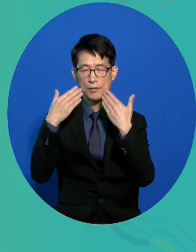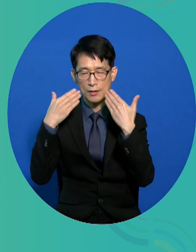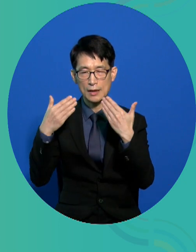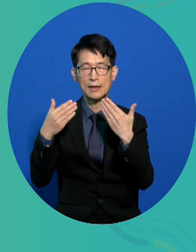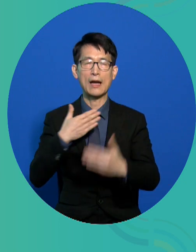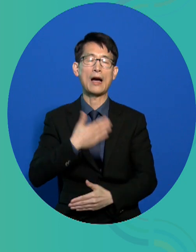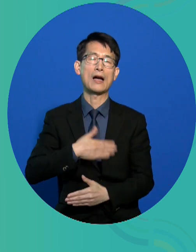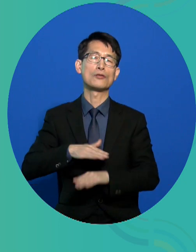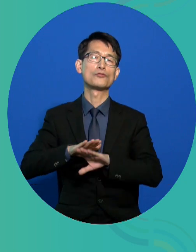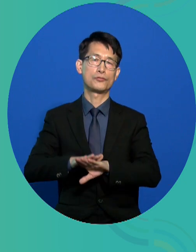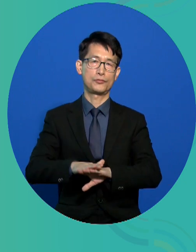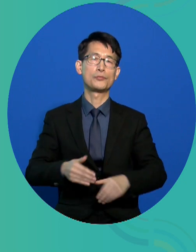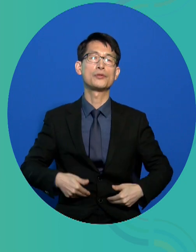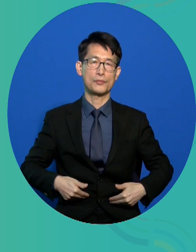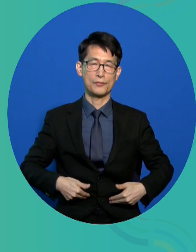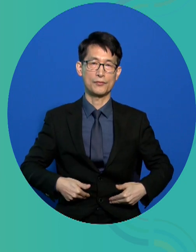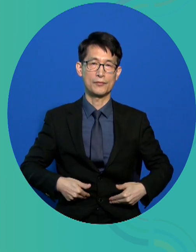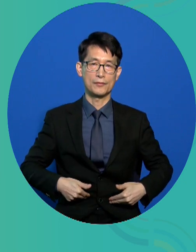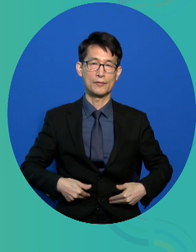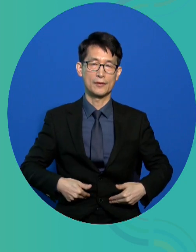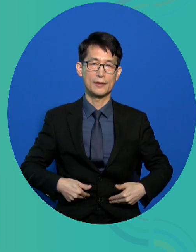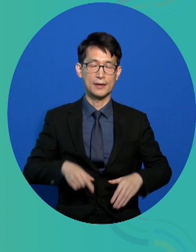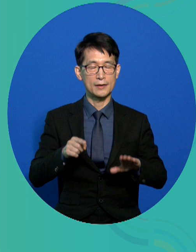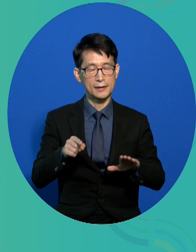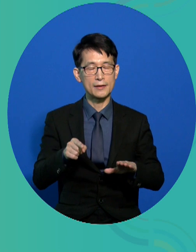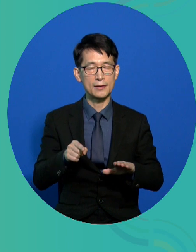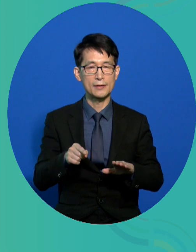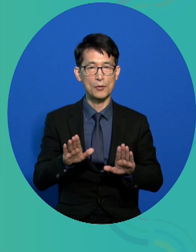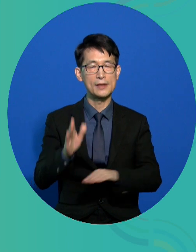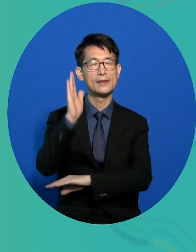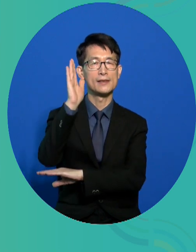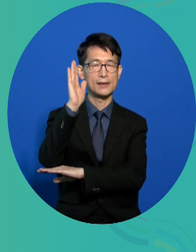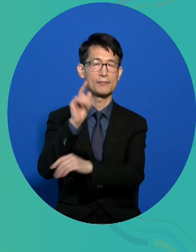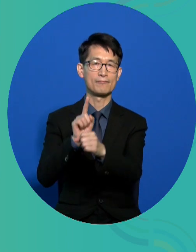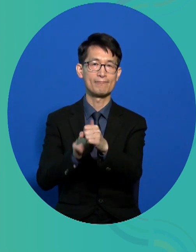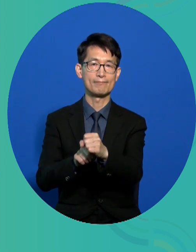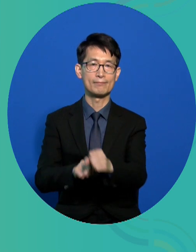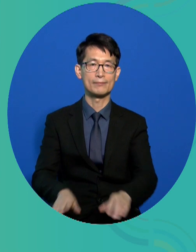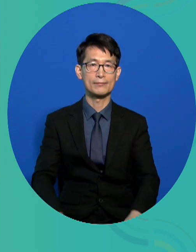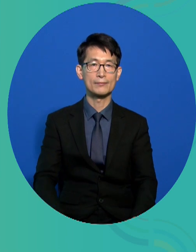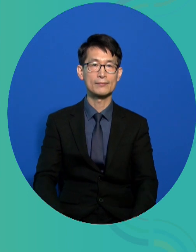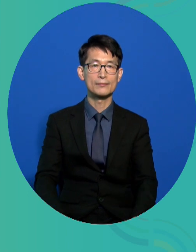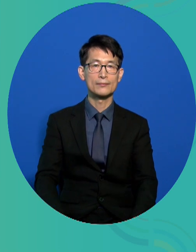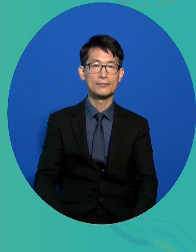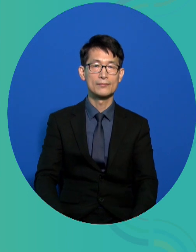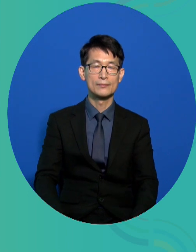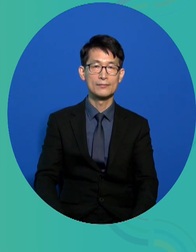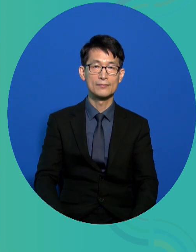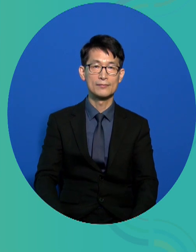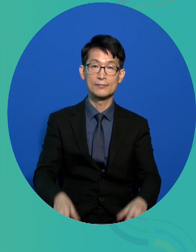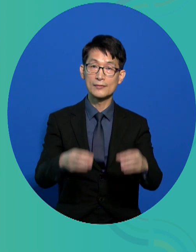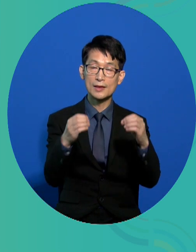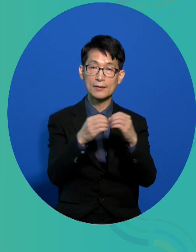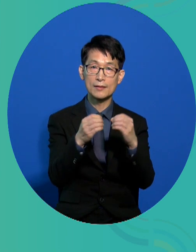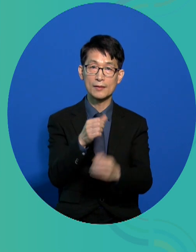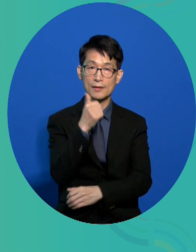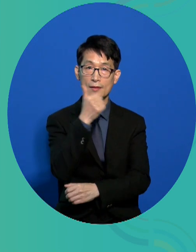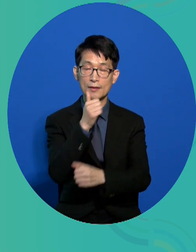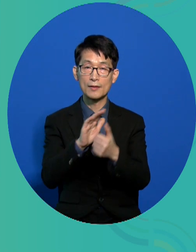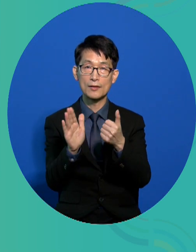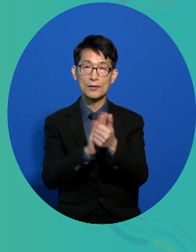to understand what text translation service is, which is as much necessary as sign language translation